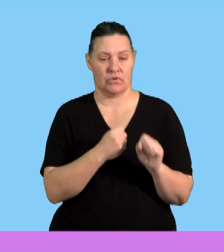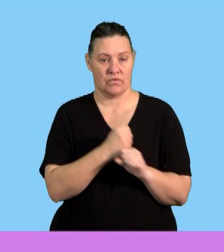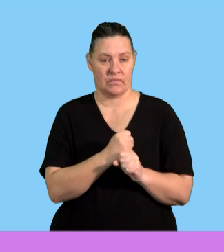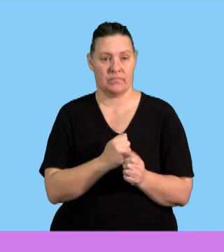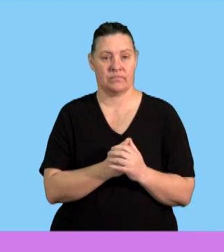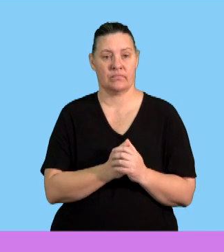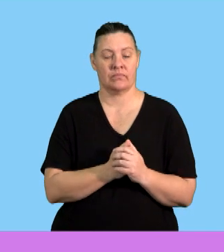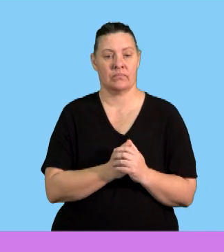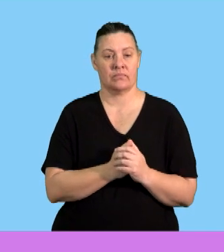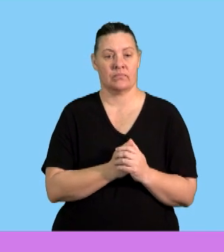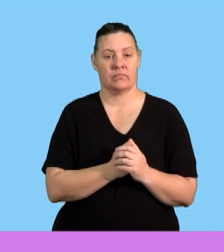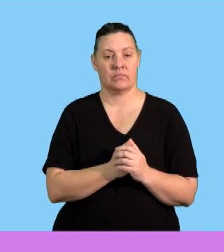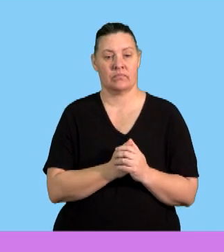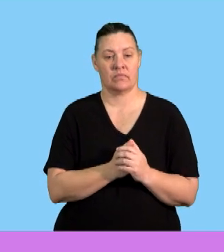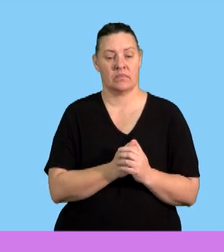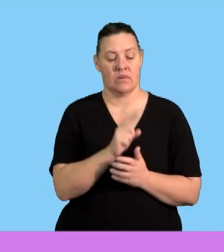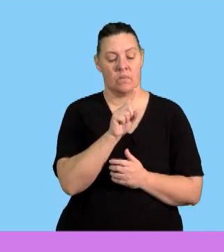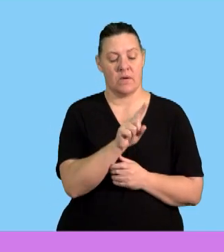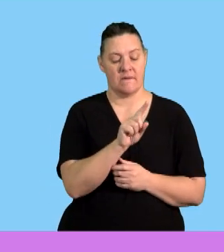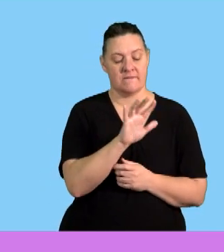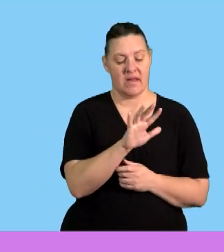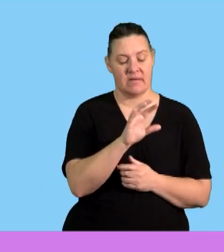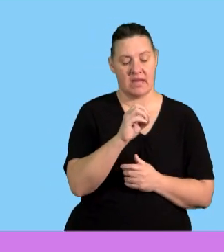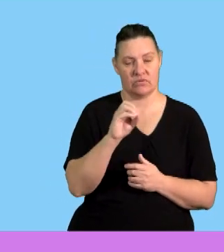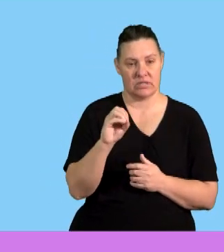first year, it's going to be